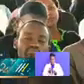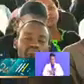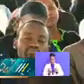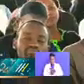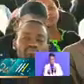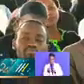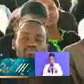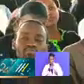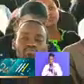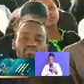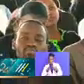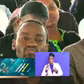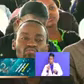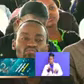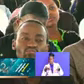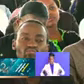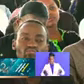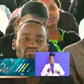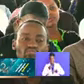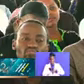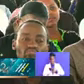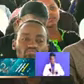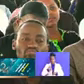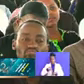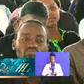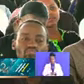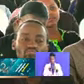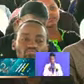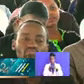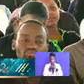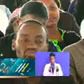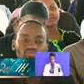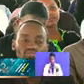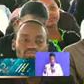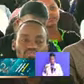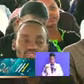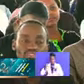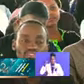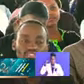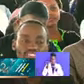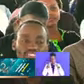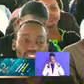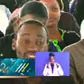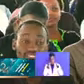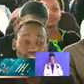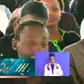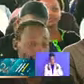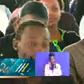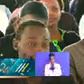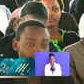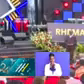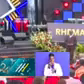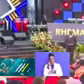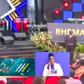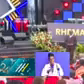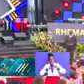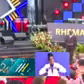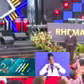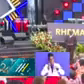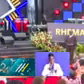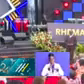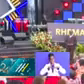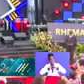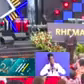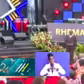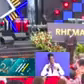everything that belongs to us this is the time we are about to go to the next level and say to Satan enough is